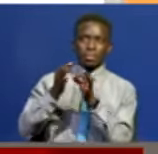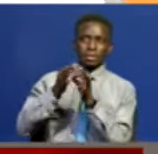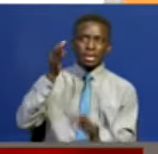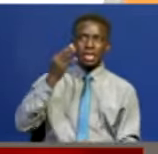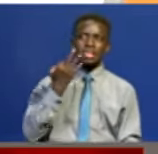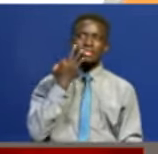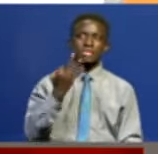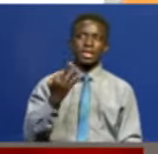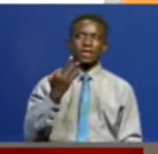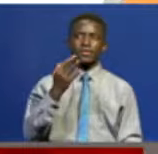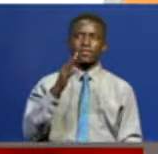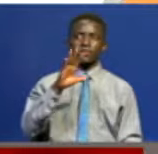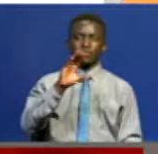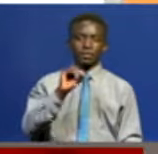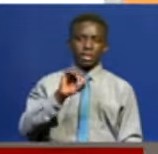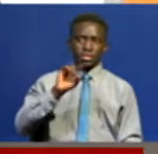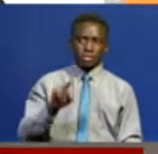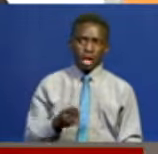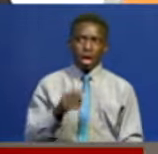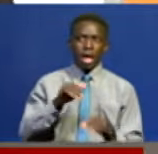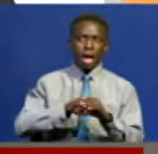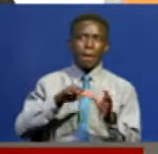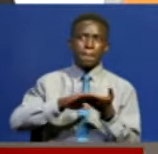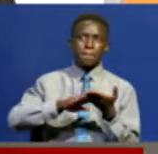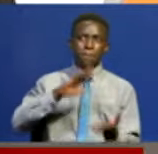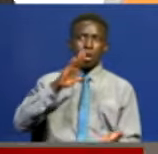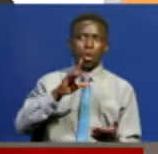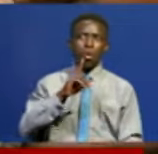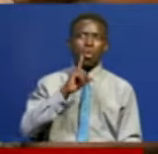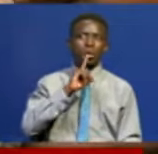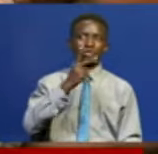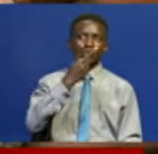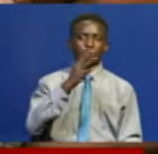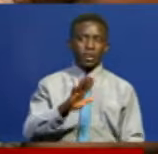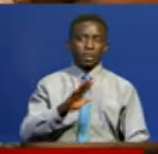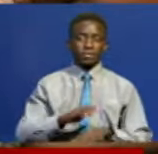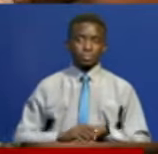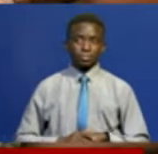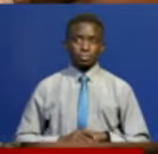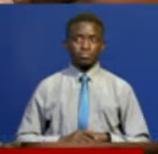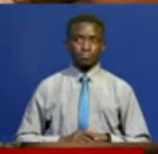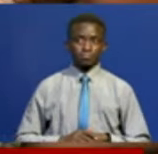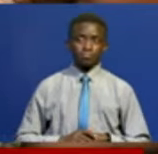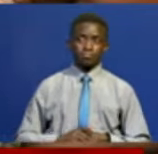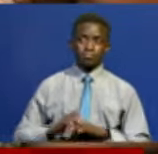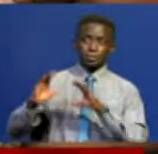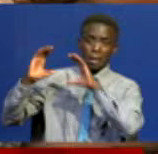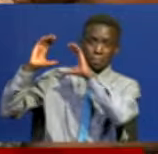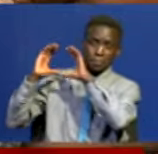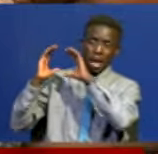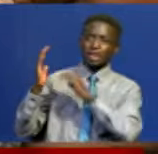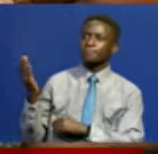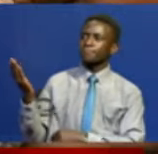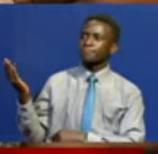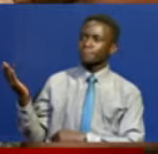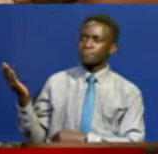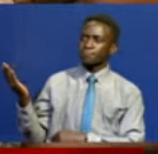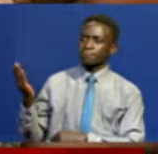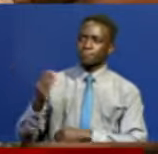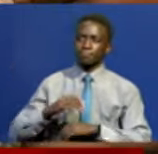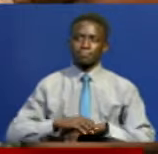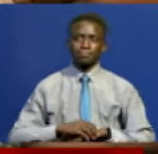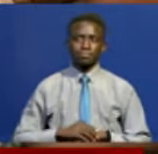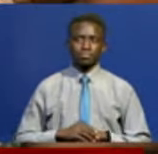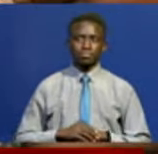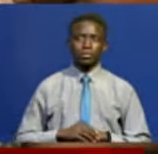cases in more than 125 endemic countries. The polio burden in Kenya. 1 in